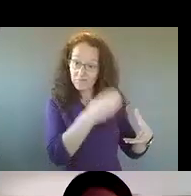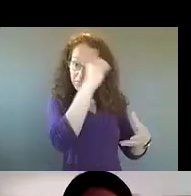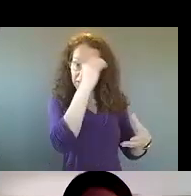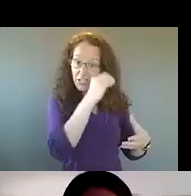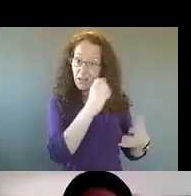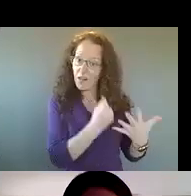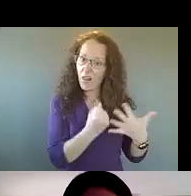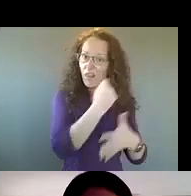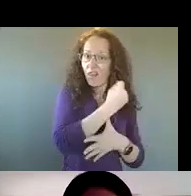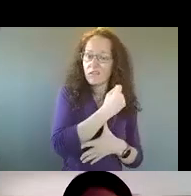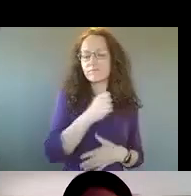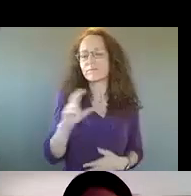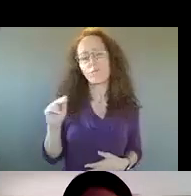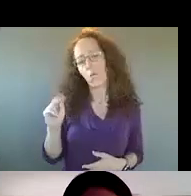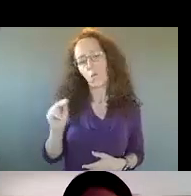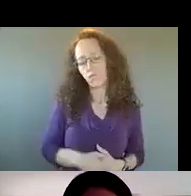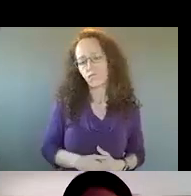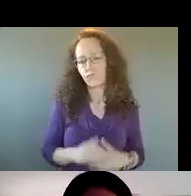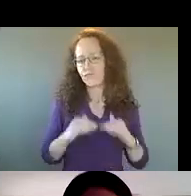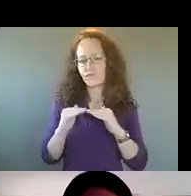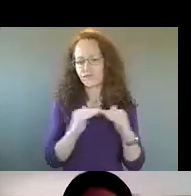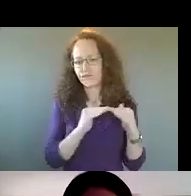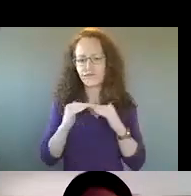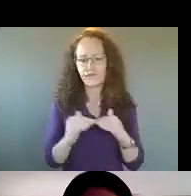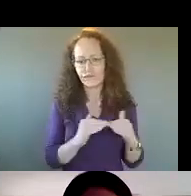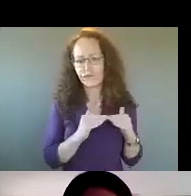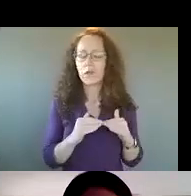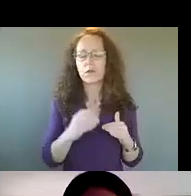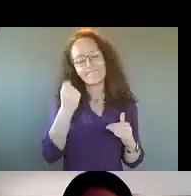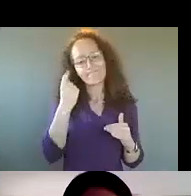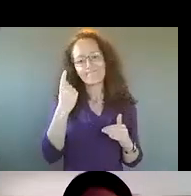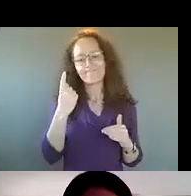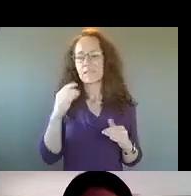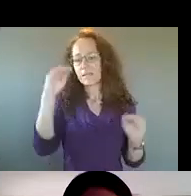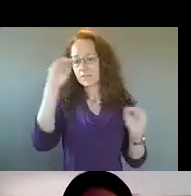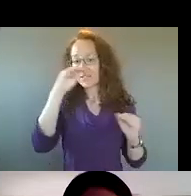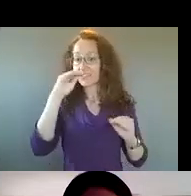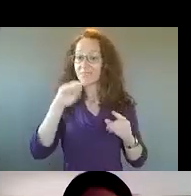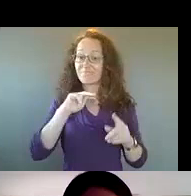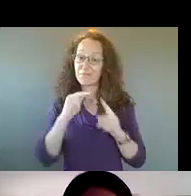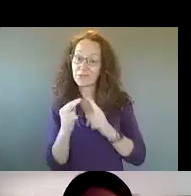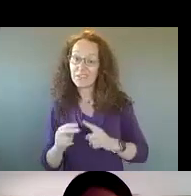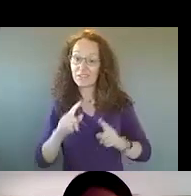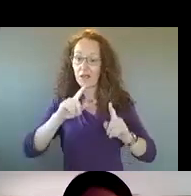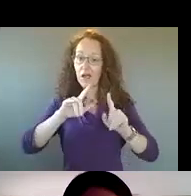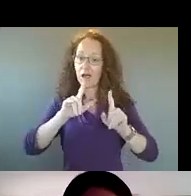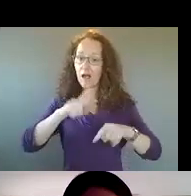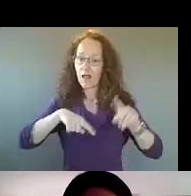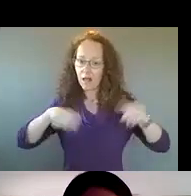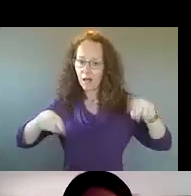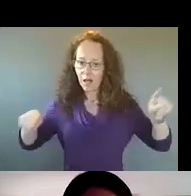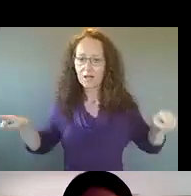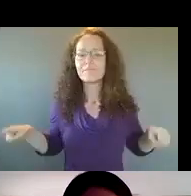conversation. We absolutely acknowledge that there is a wide range, um, of perspectives, um, and feelings,